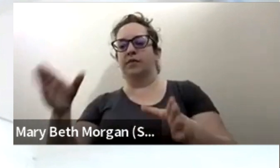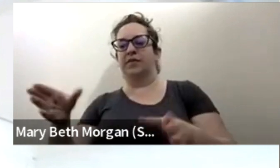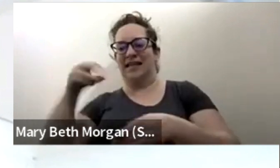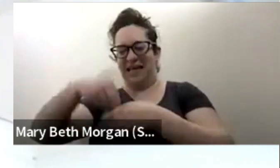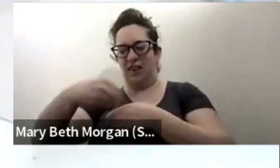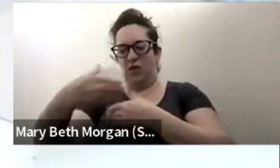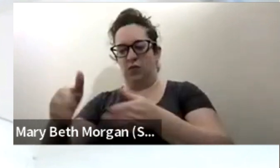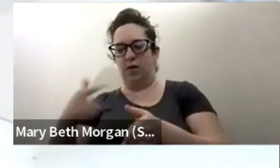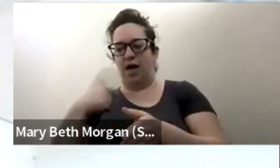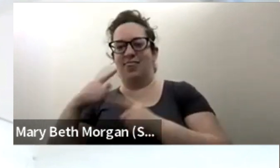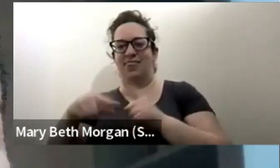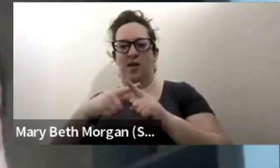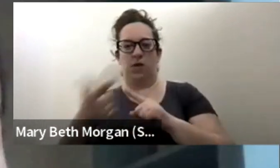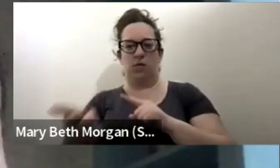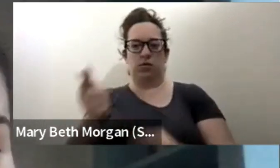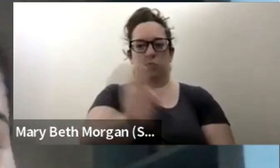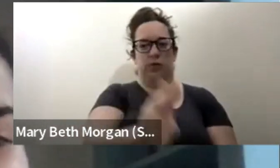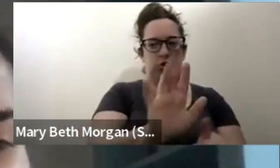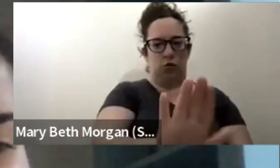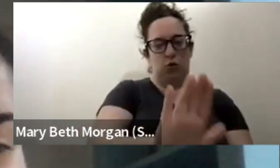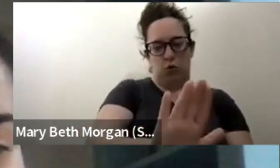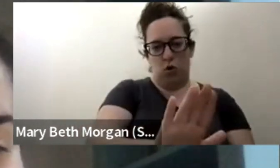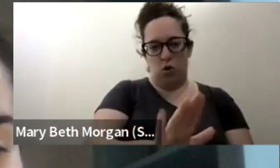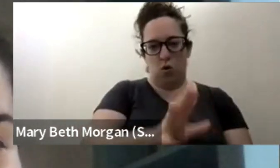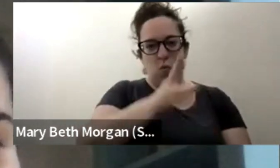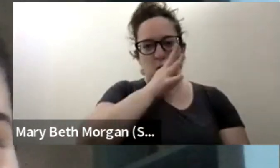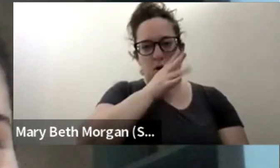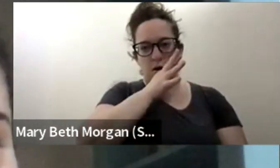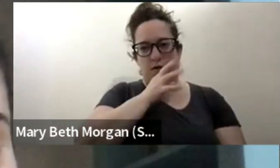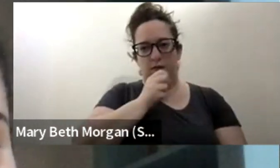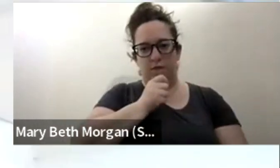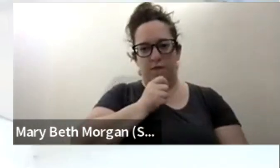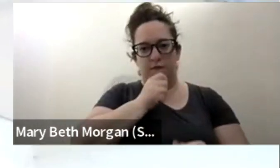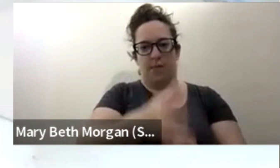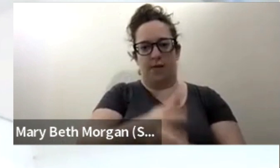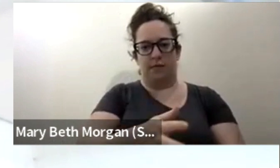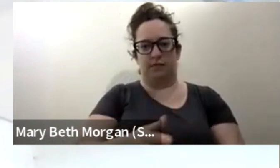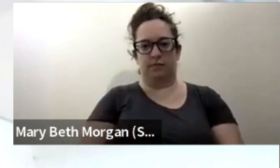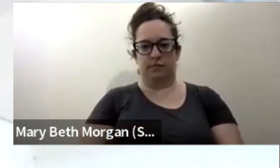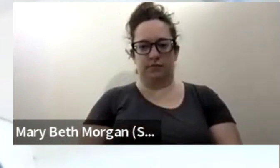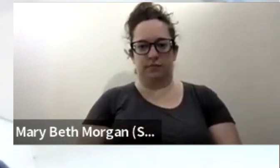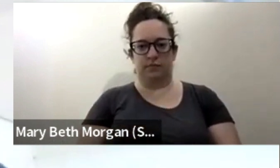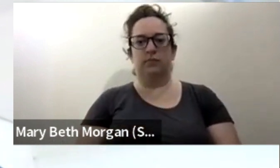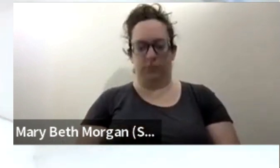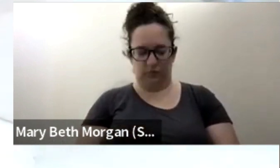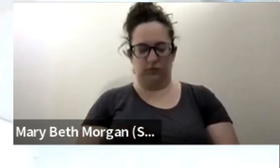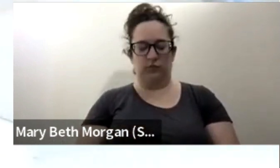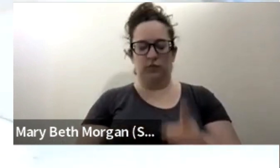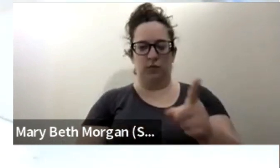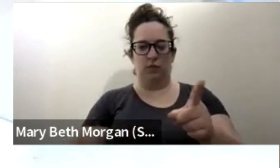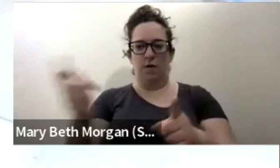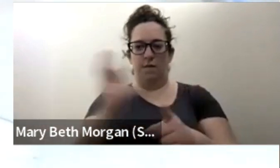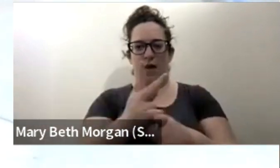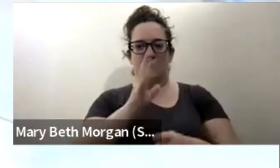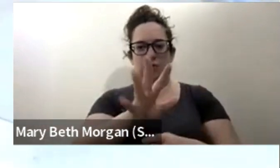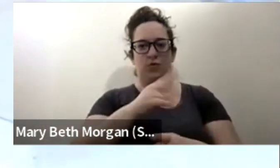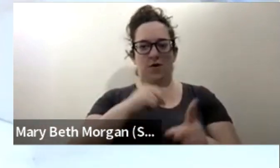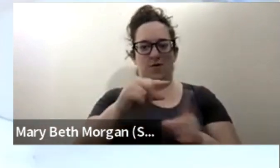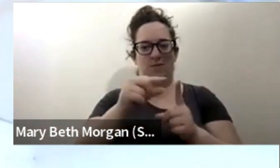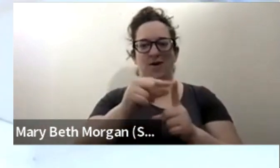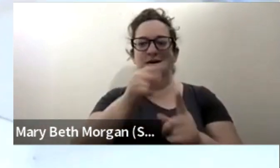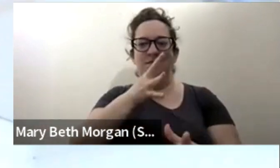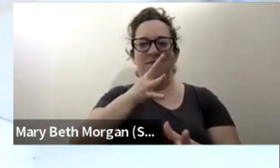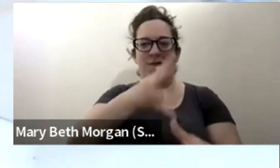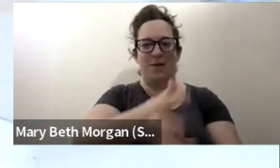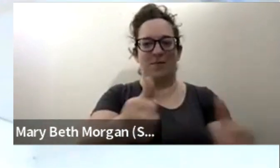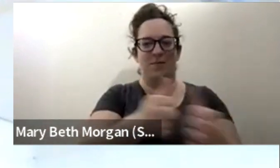come to your word vomit. Oh, sorry. Yeah, sure. No problem at all. I think we might have to. No, yeah, we will